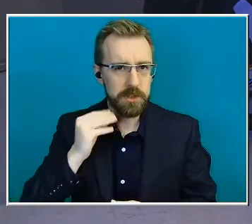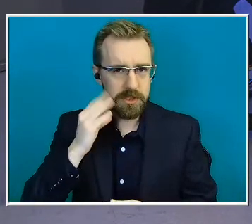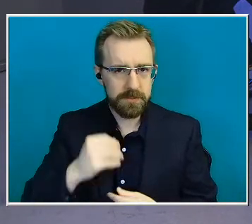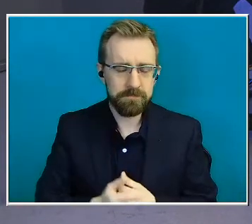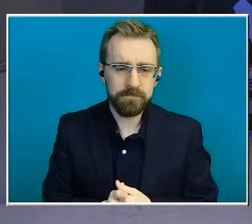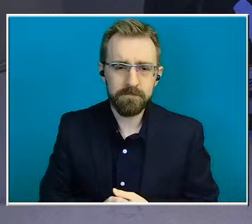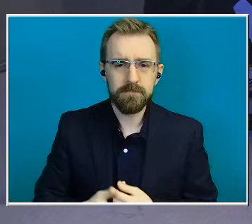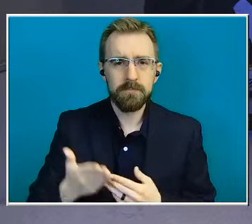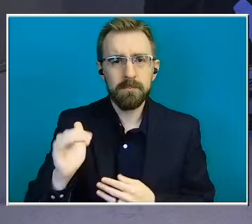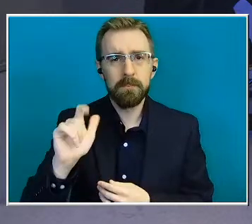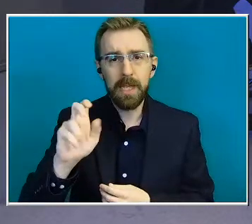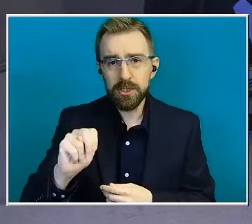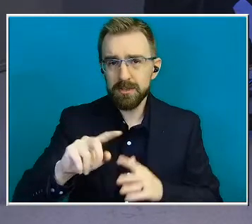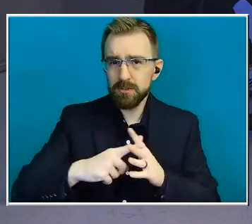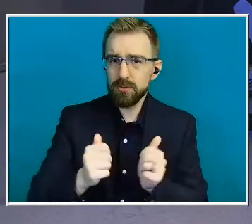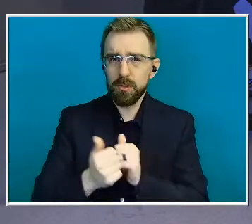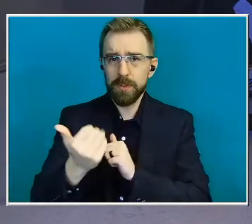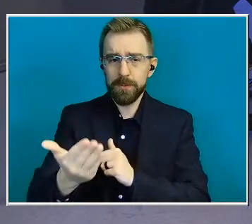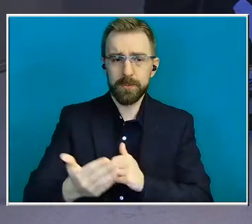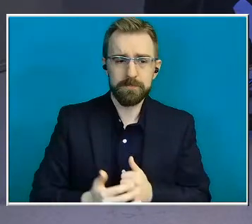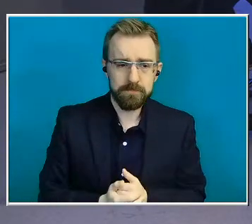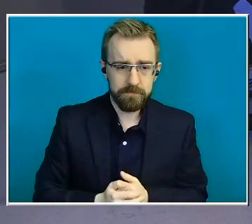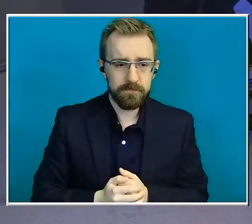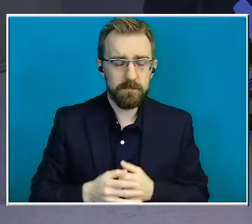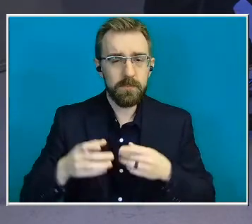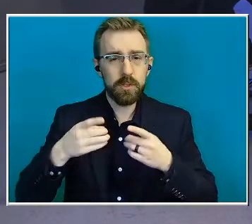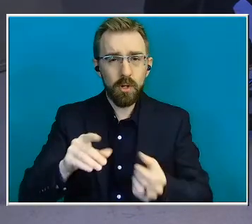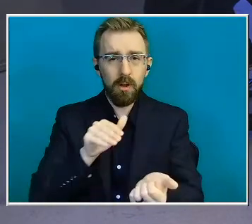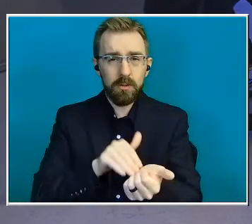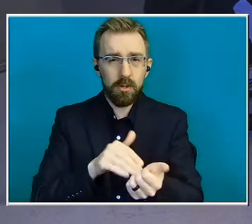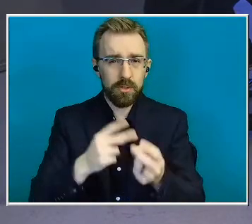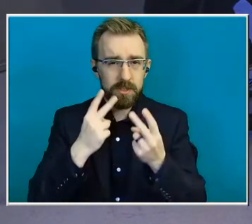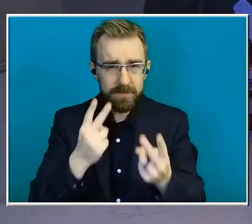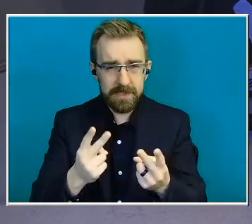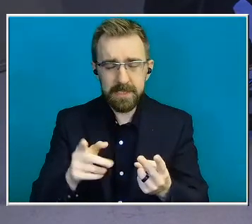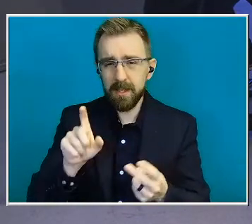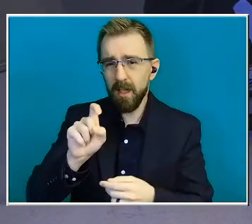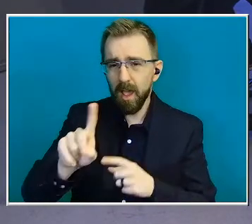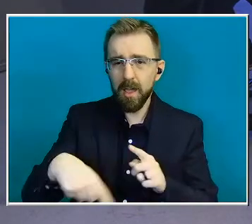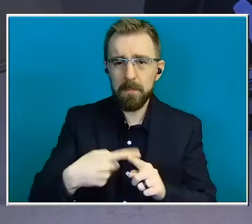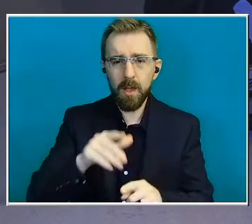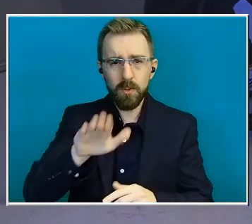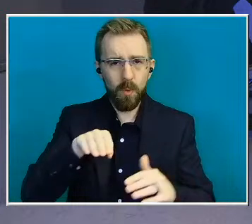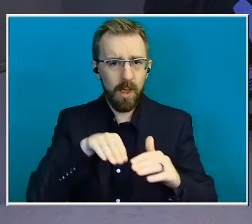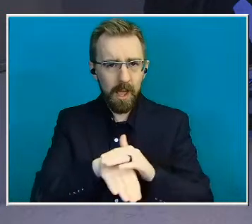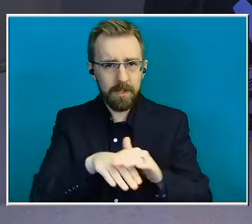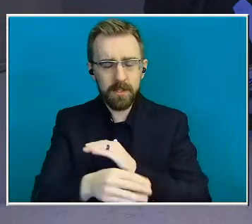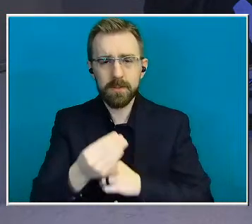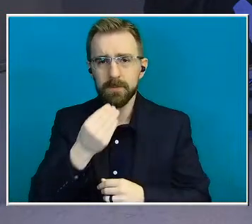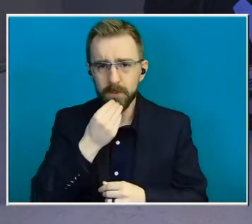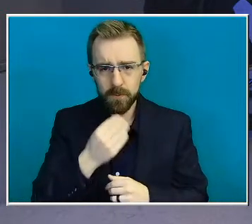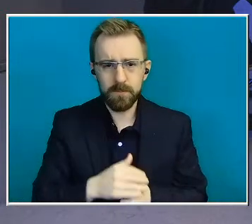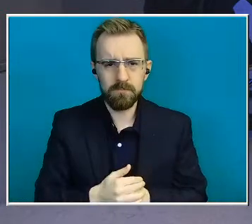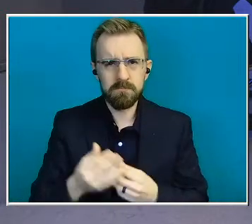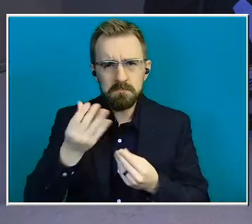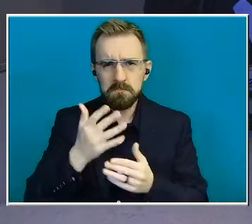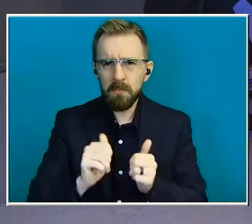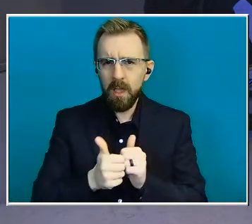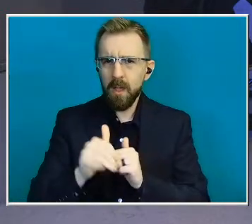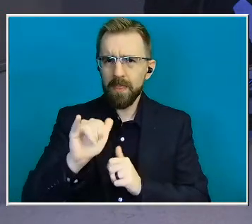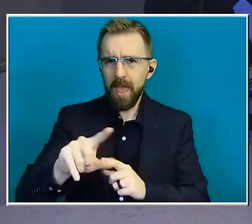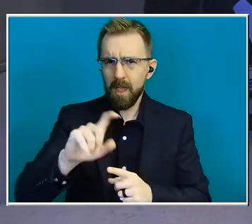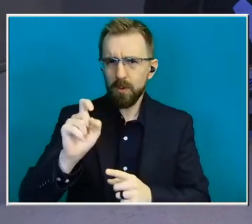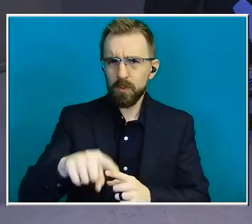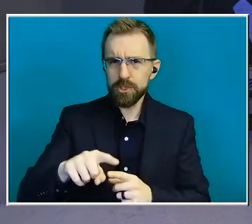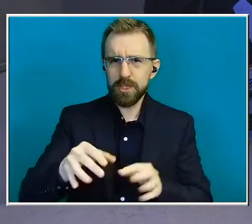with you. During a doctor's visit, you were asked about your access to food. Tell me, how was that question phrased and